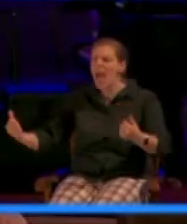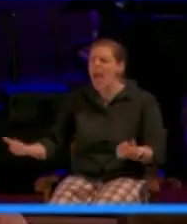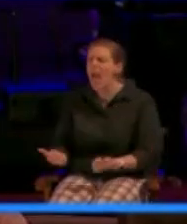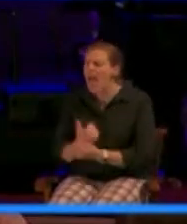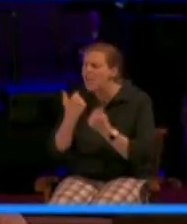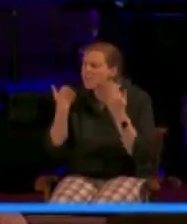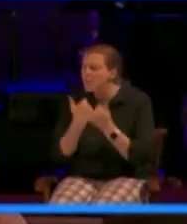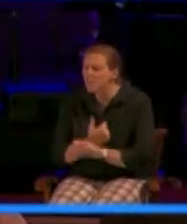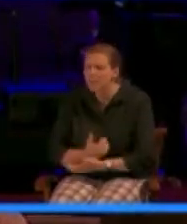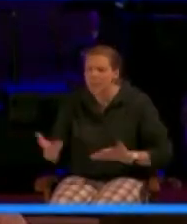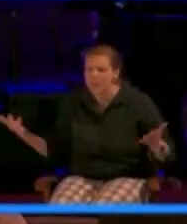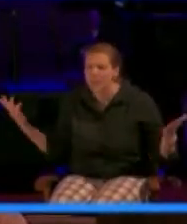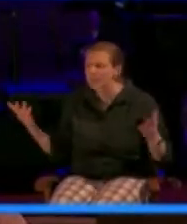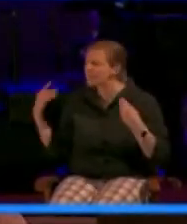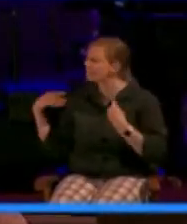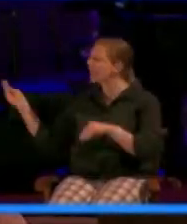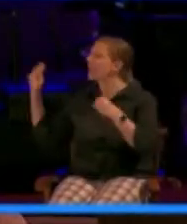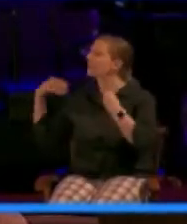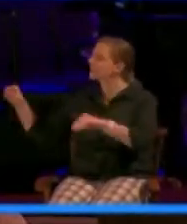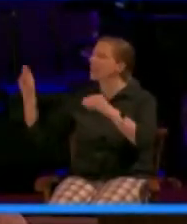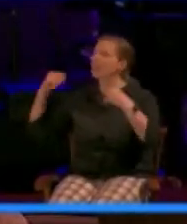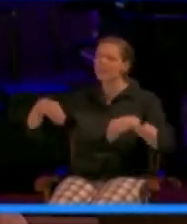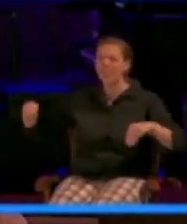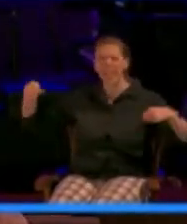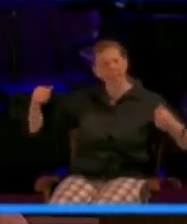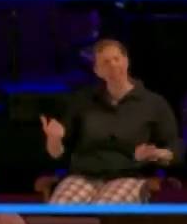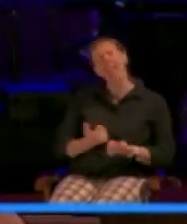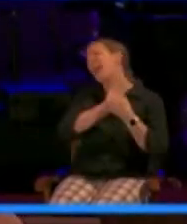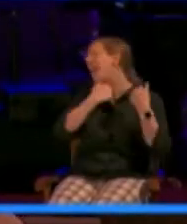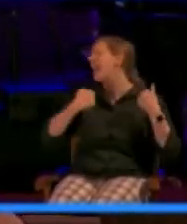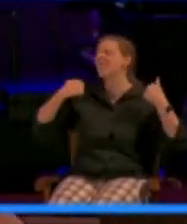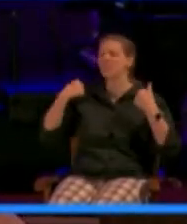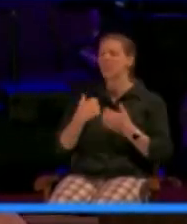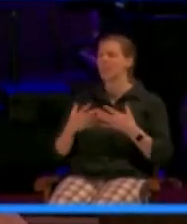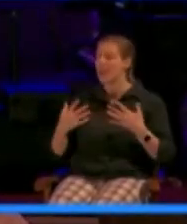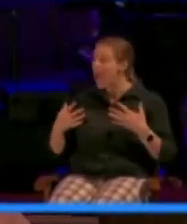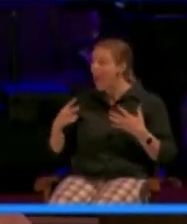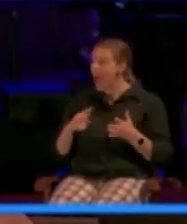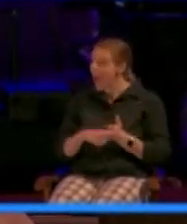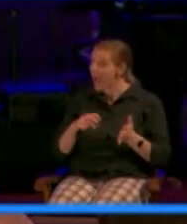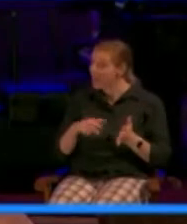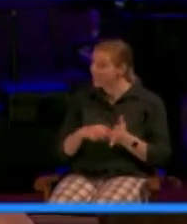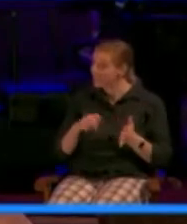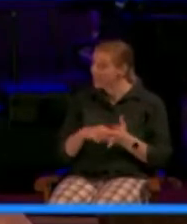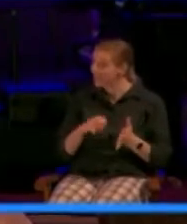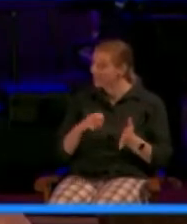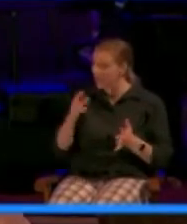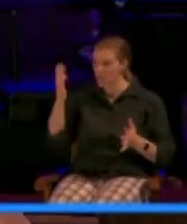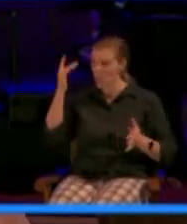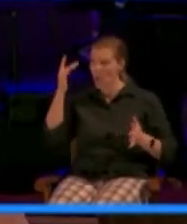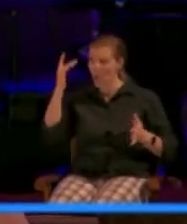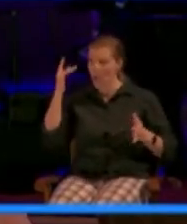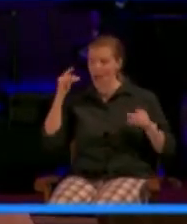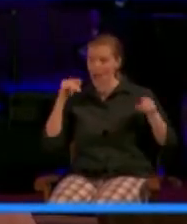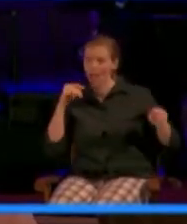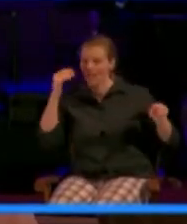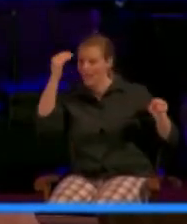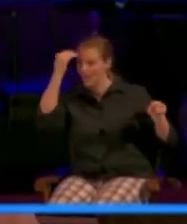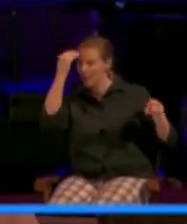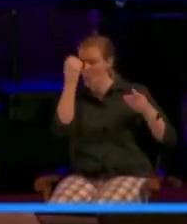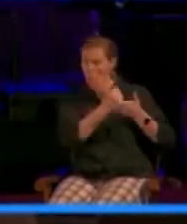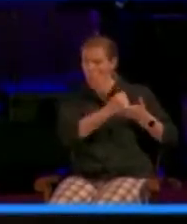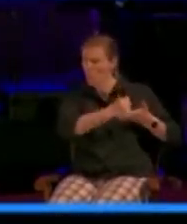Jesus gives us. In his joy, he does that. He goes and sells everything he